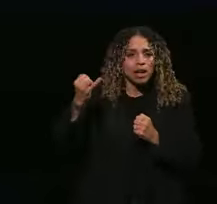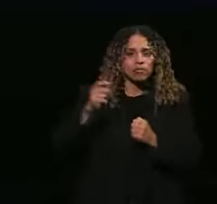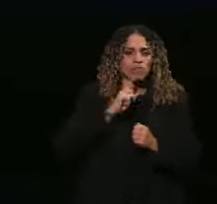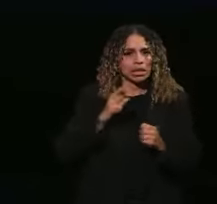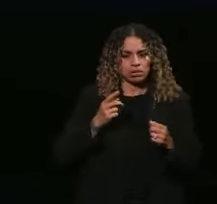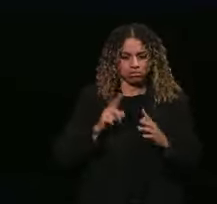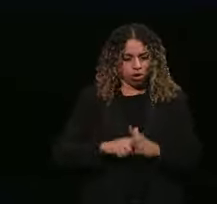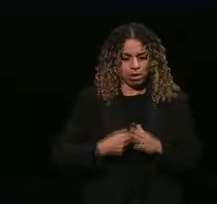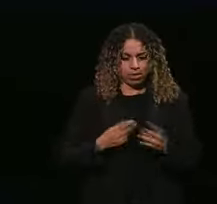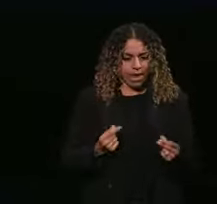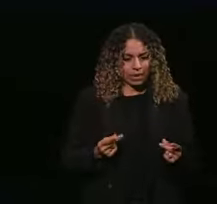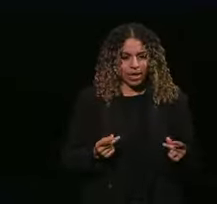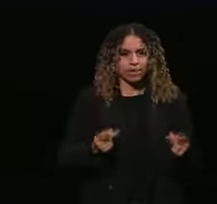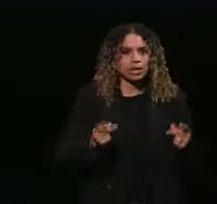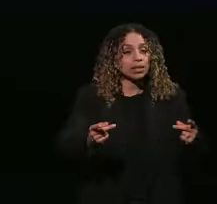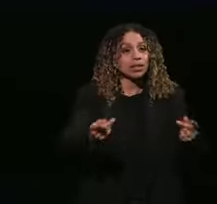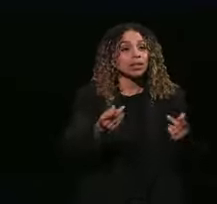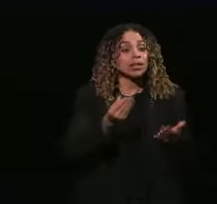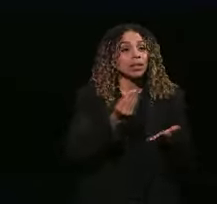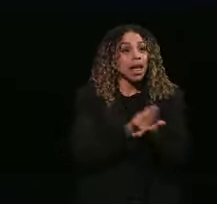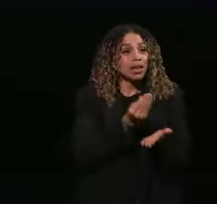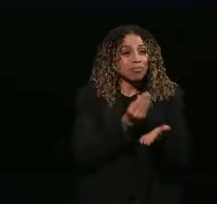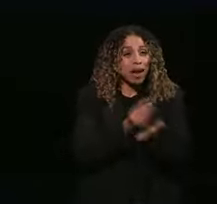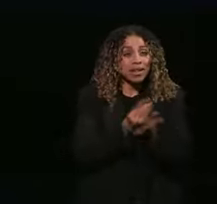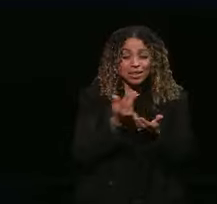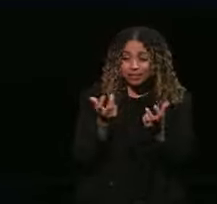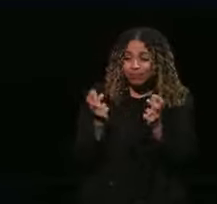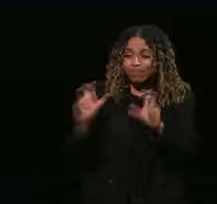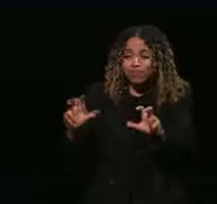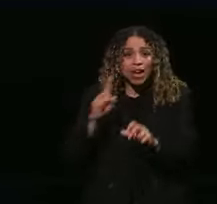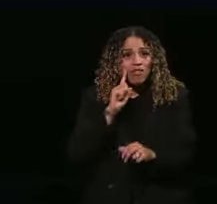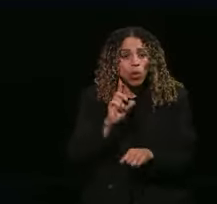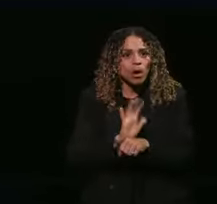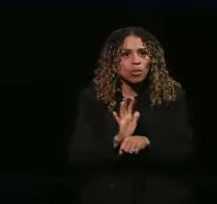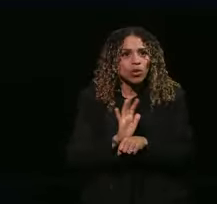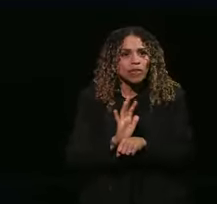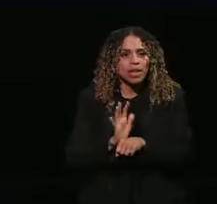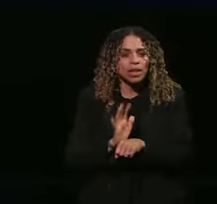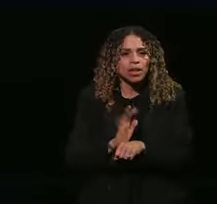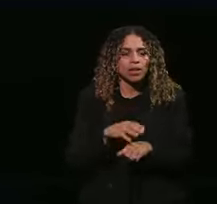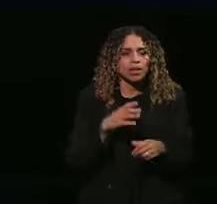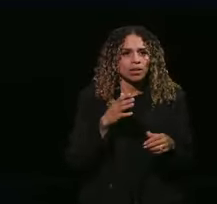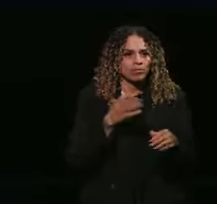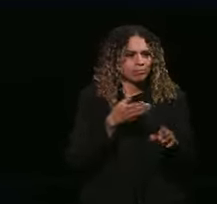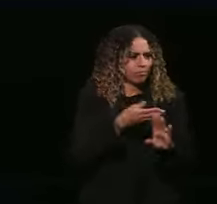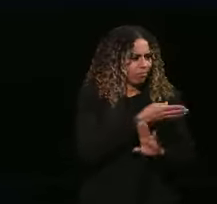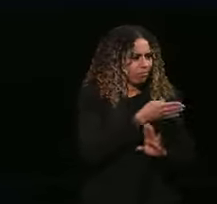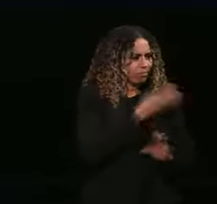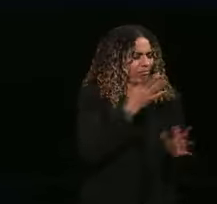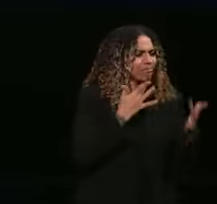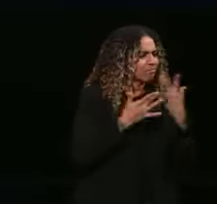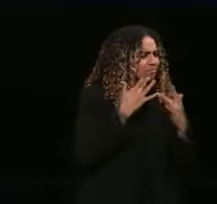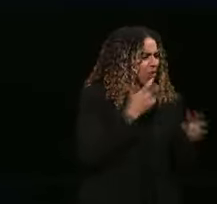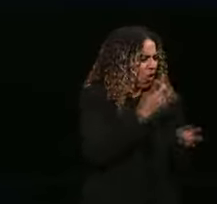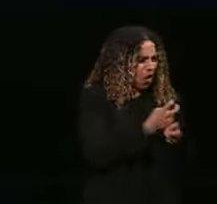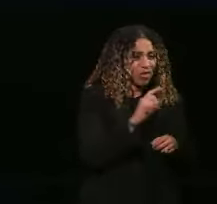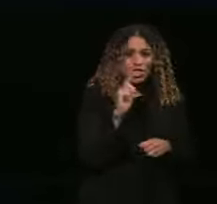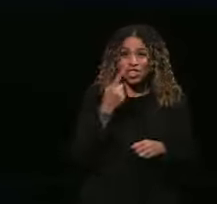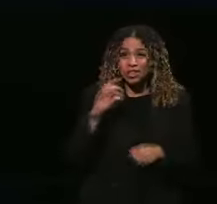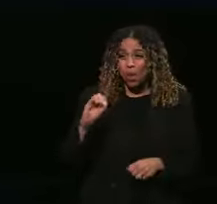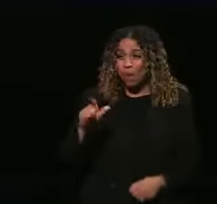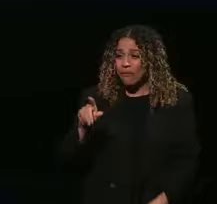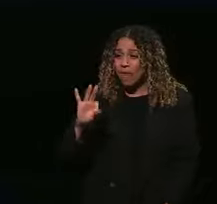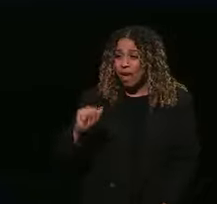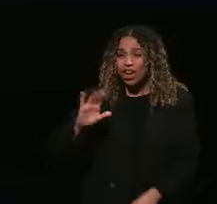even financing the movie. You couldn't find finance money for the movie with only Ulfa's story, you know.